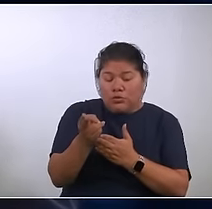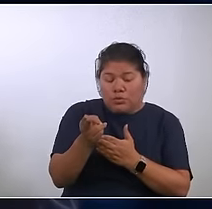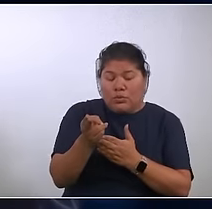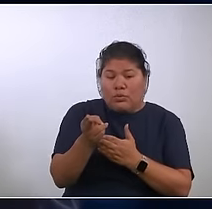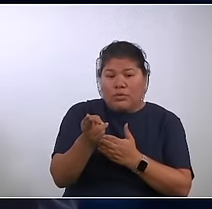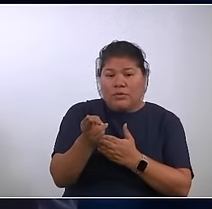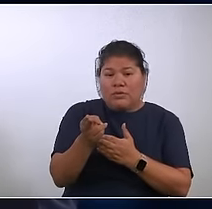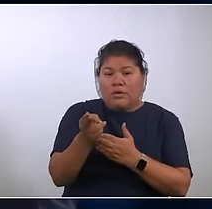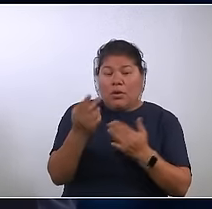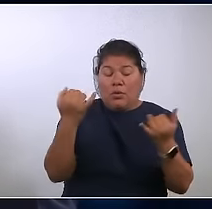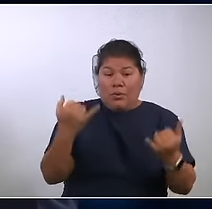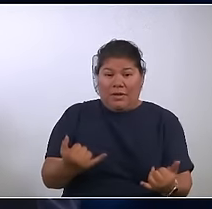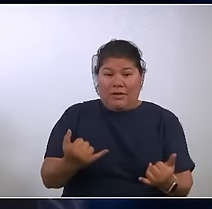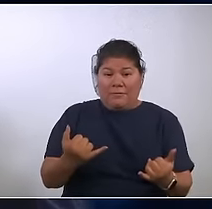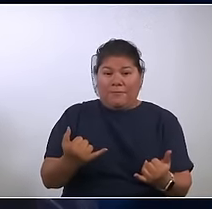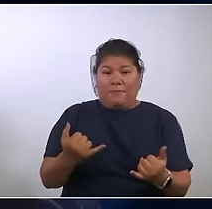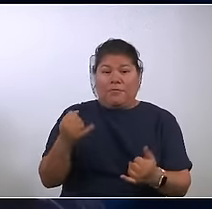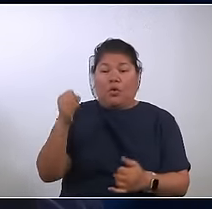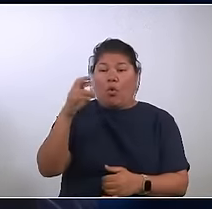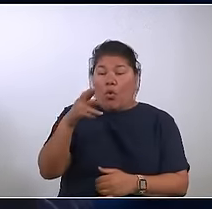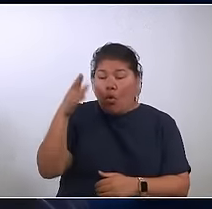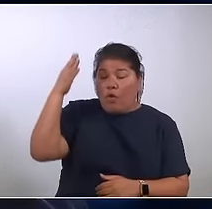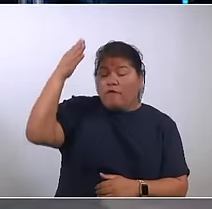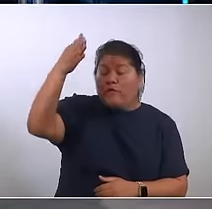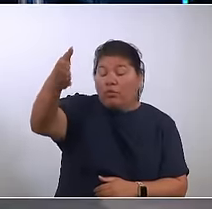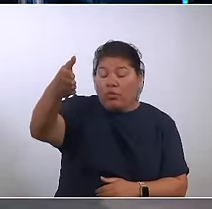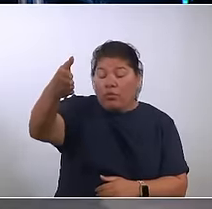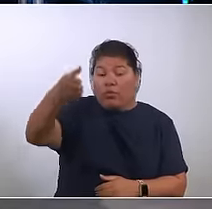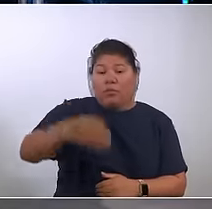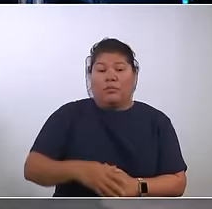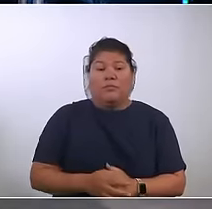the truth. Presente, present, o futura, or